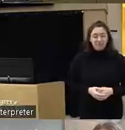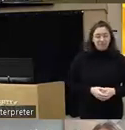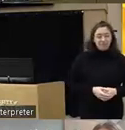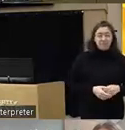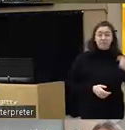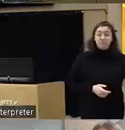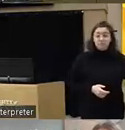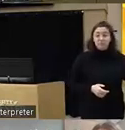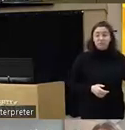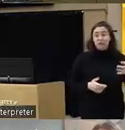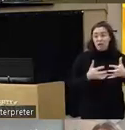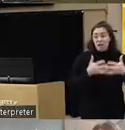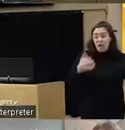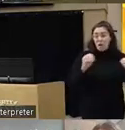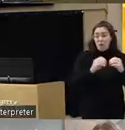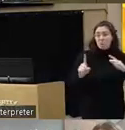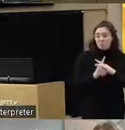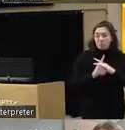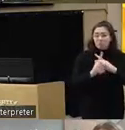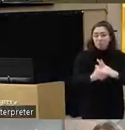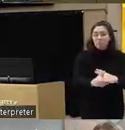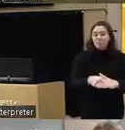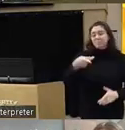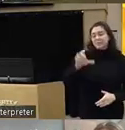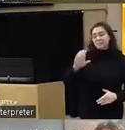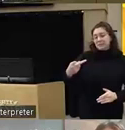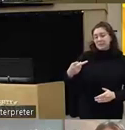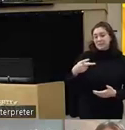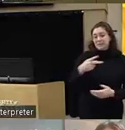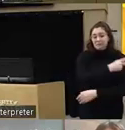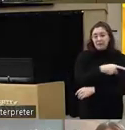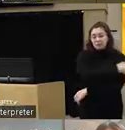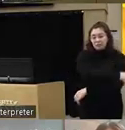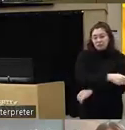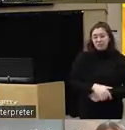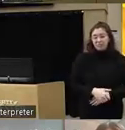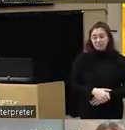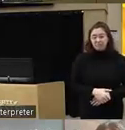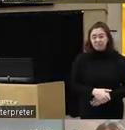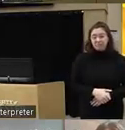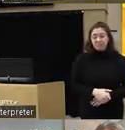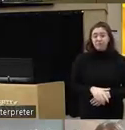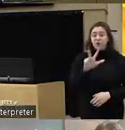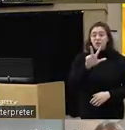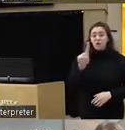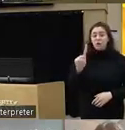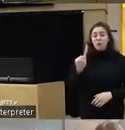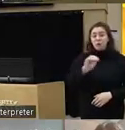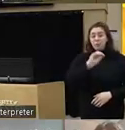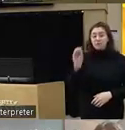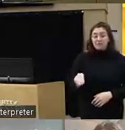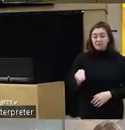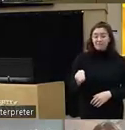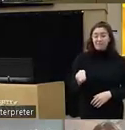prevalence is very high, particularly in our primary care patients and ED patients. We're at about 31% of primary care patients